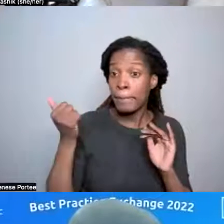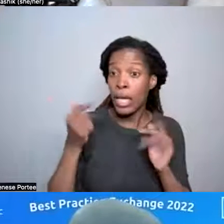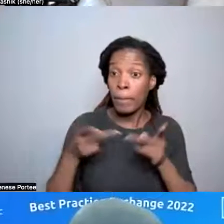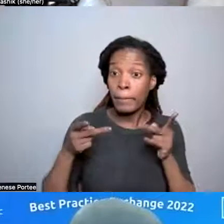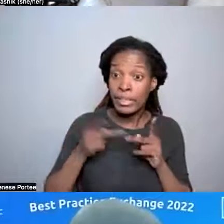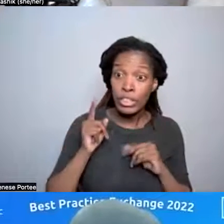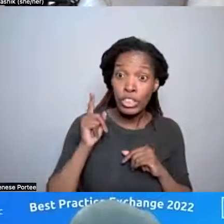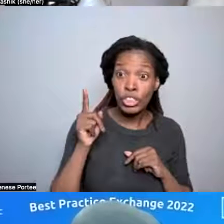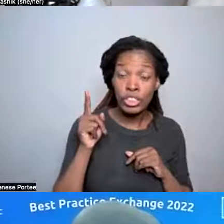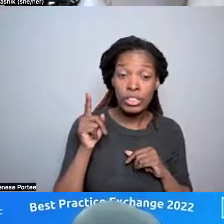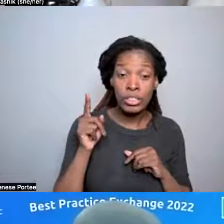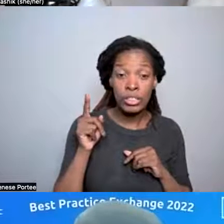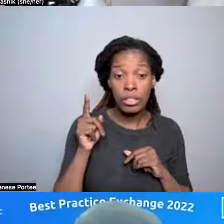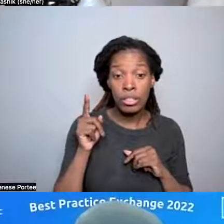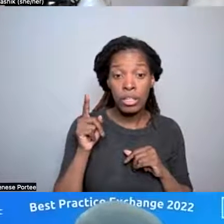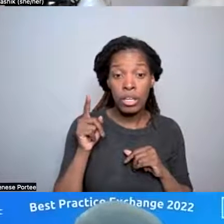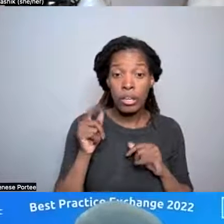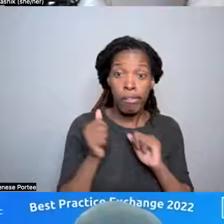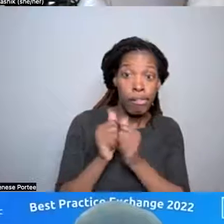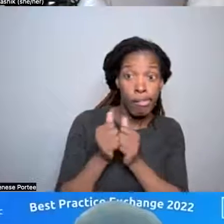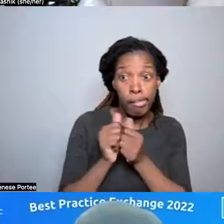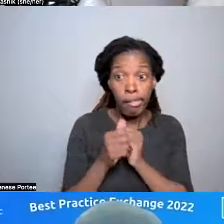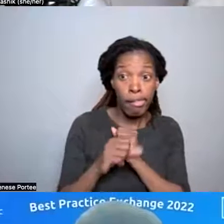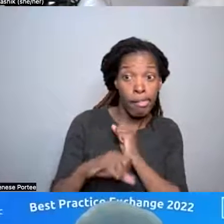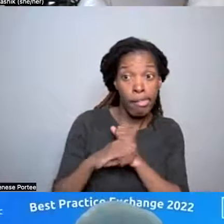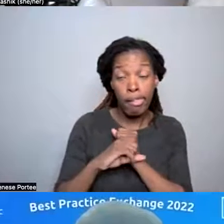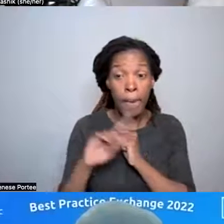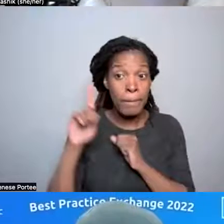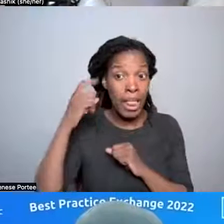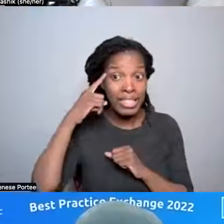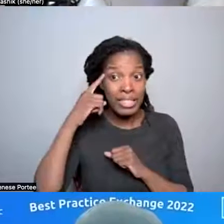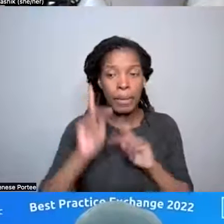when you are doing your campaign, people don't